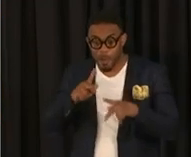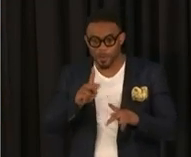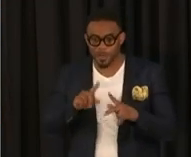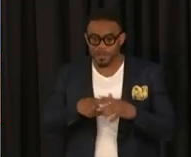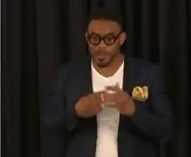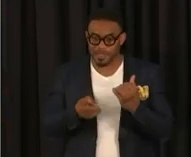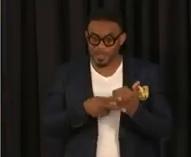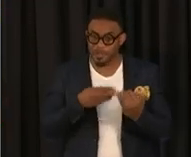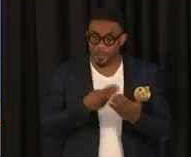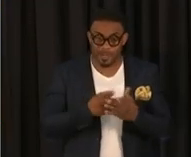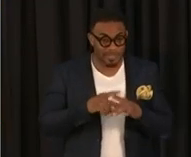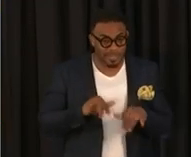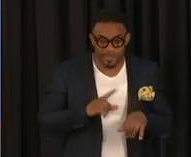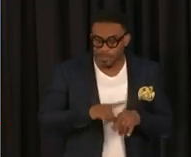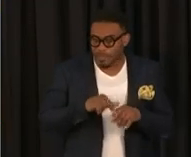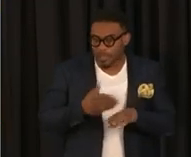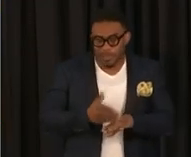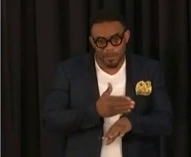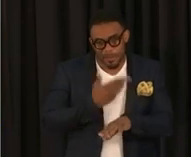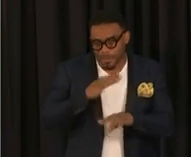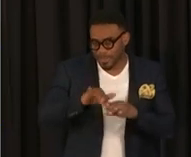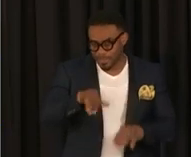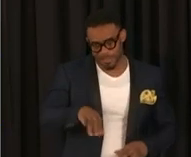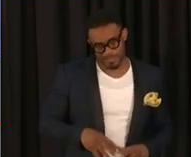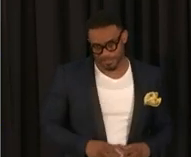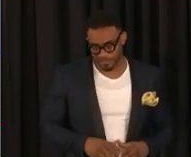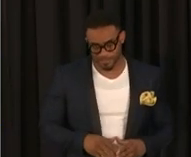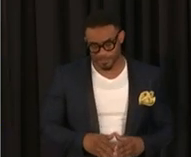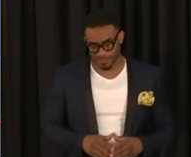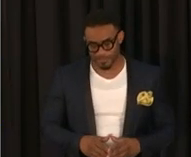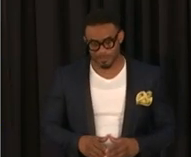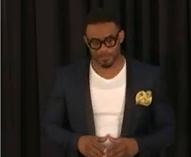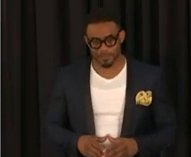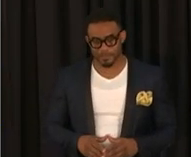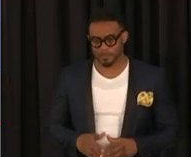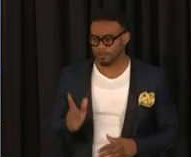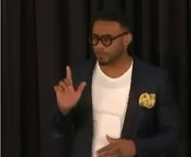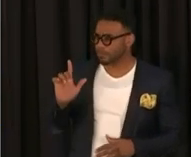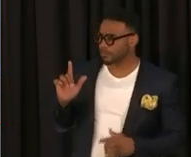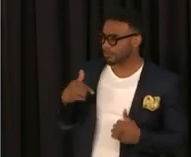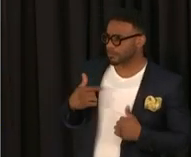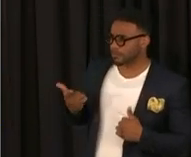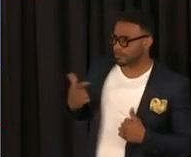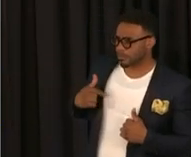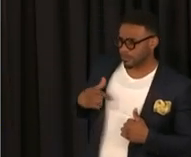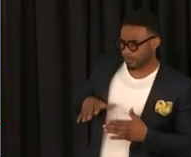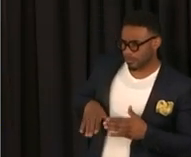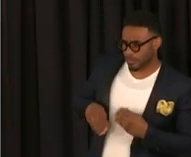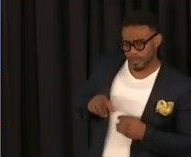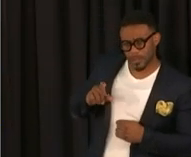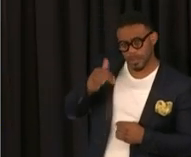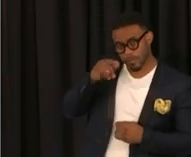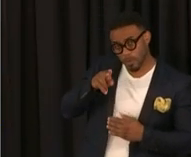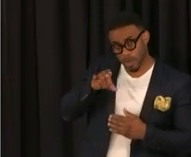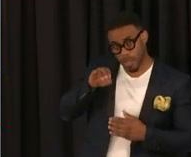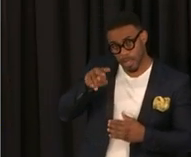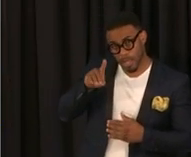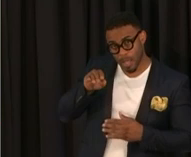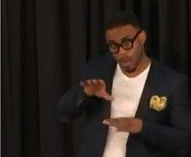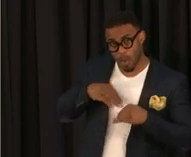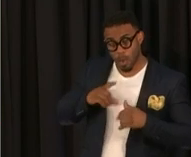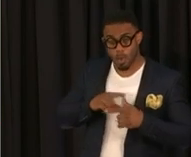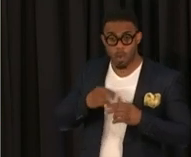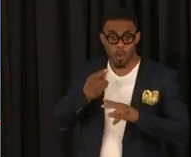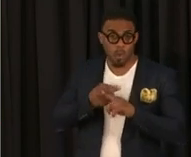while people start saving money. You can't get any better than that. And I'll just add for that question, please. If you're a condo